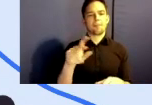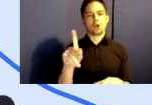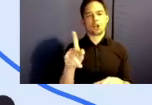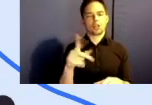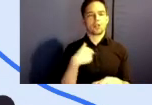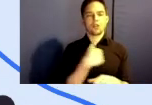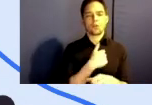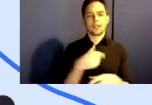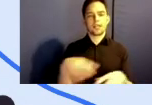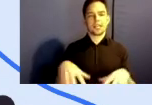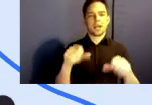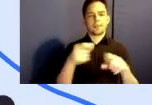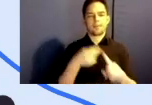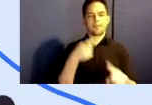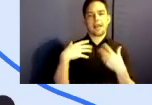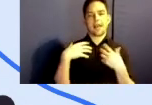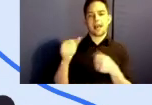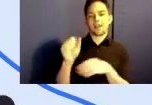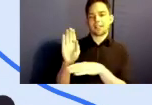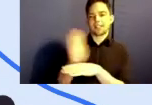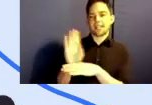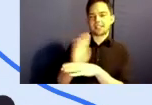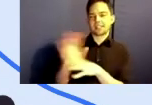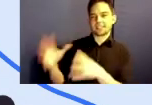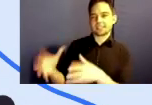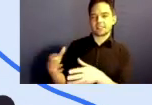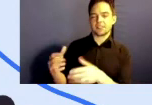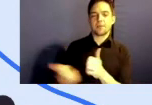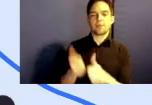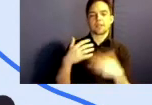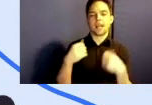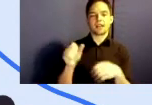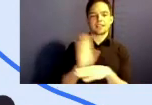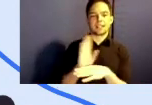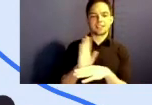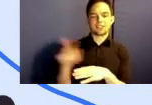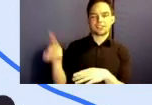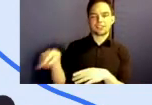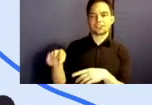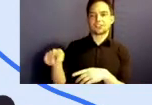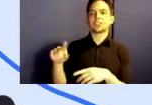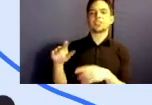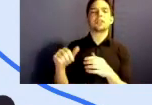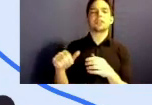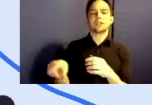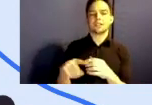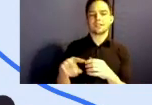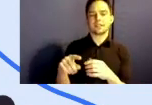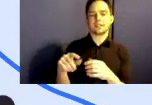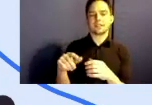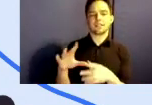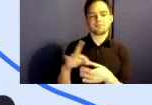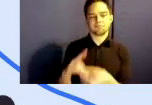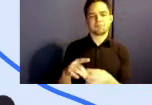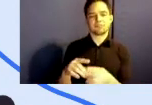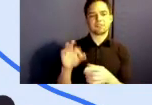health sector. So I think most of health sectors are health actors are familiar with the framework, but we